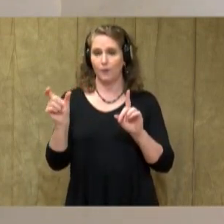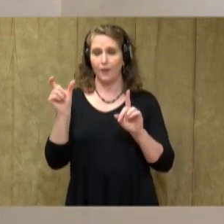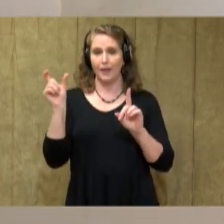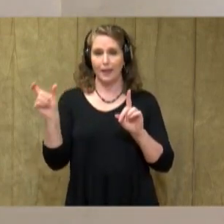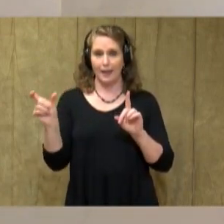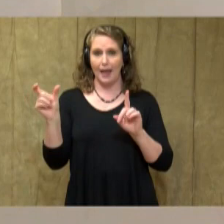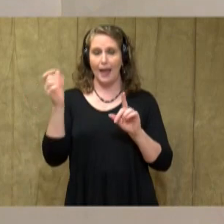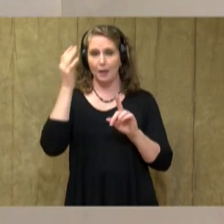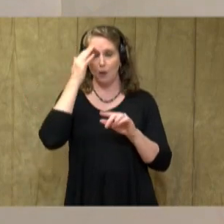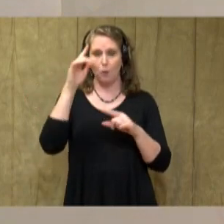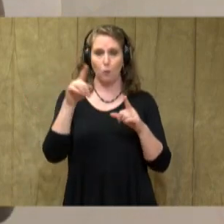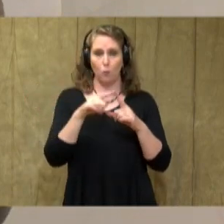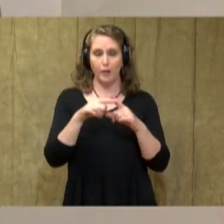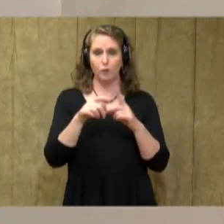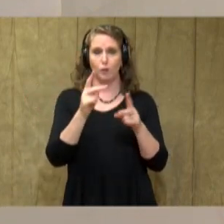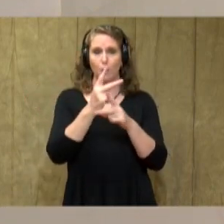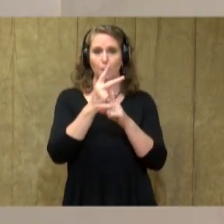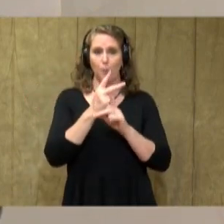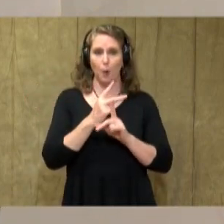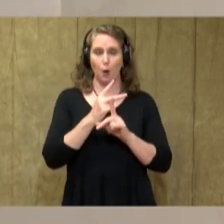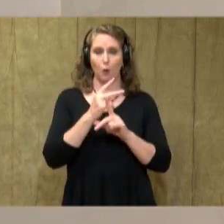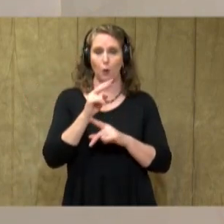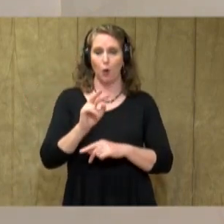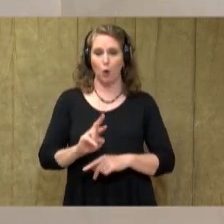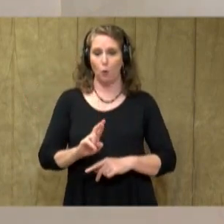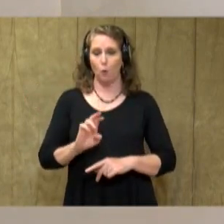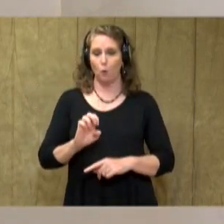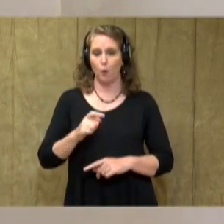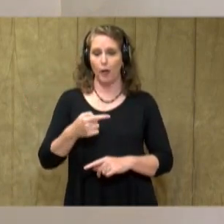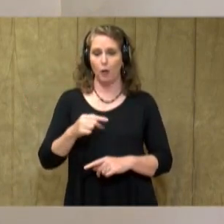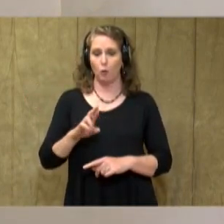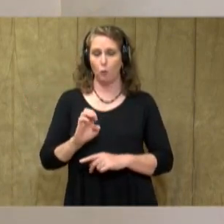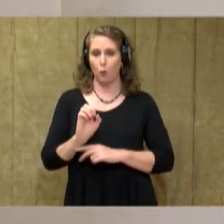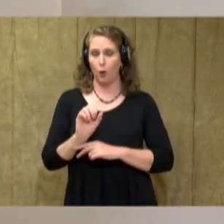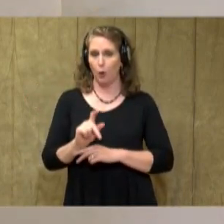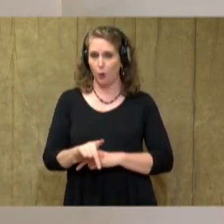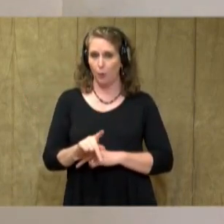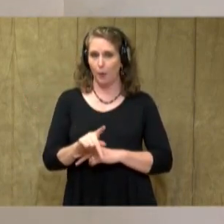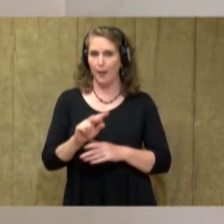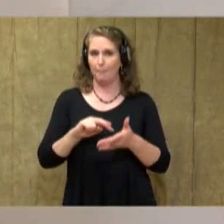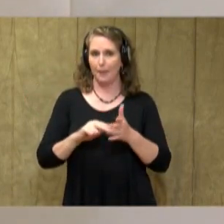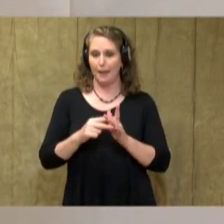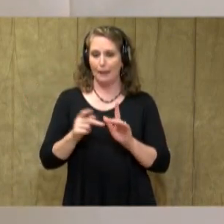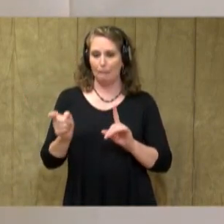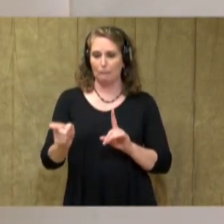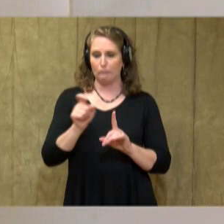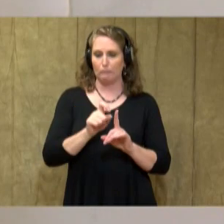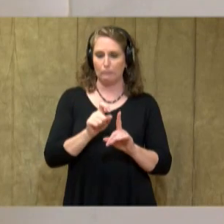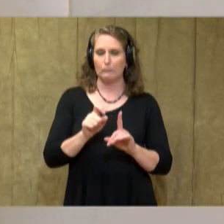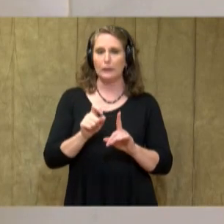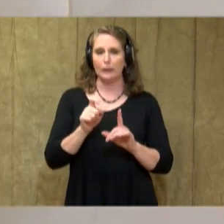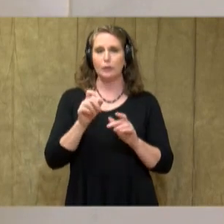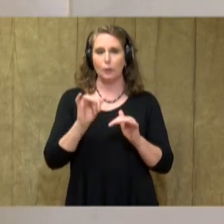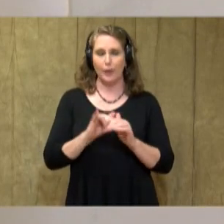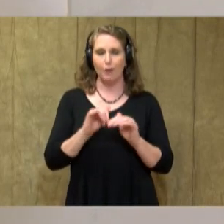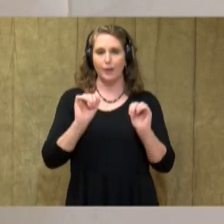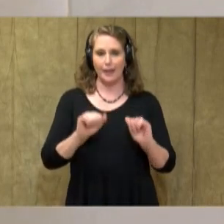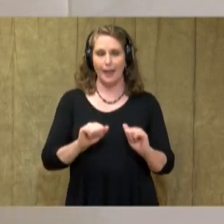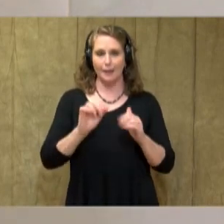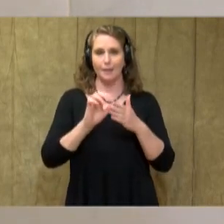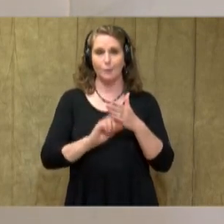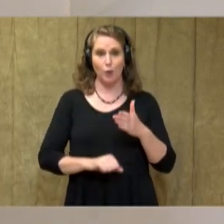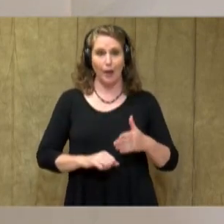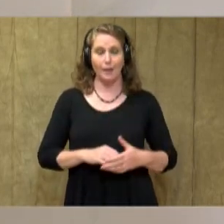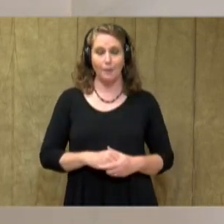or regroup. Sometimes we do have to borrow or regroup from the other place values. So today we will